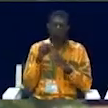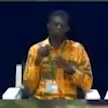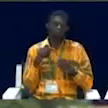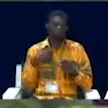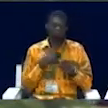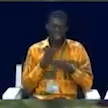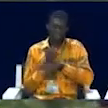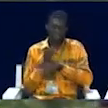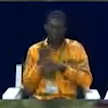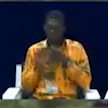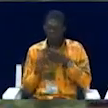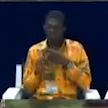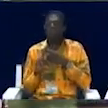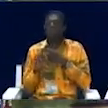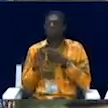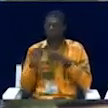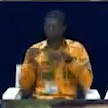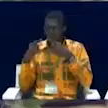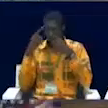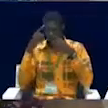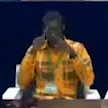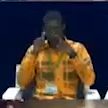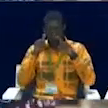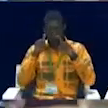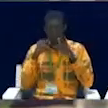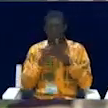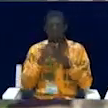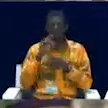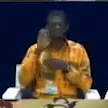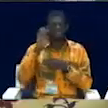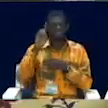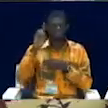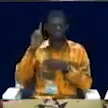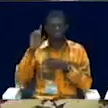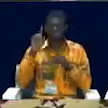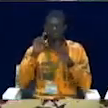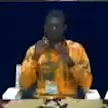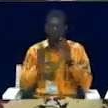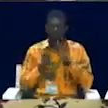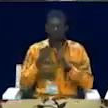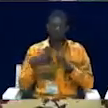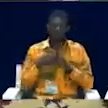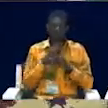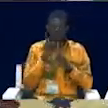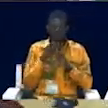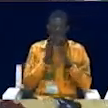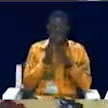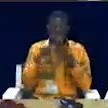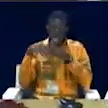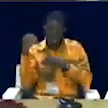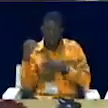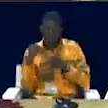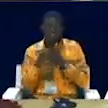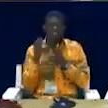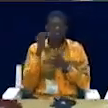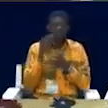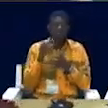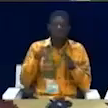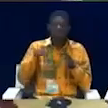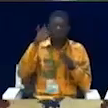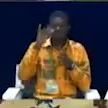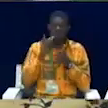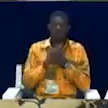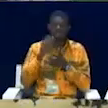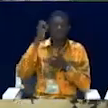advised to go for a test. They call it EGG test, which we did. And when the result came out, it was discovered that he